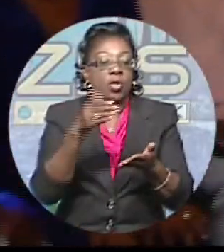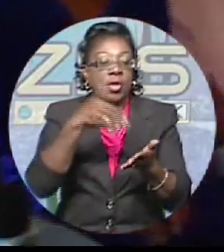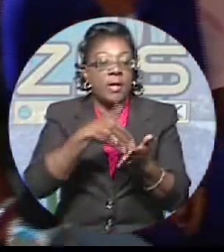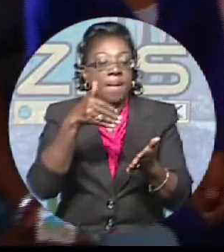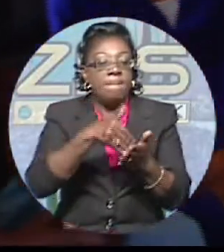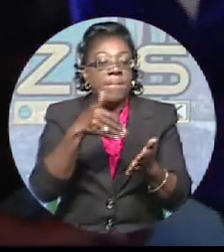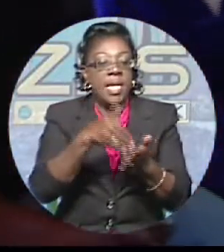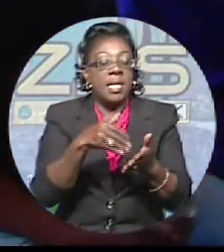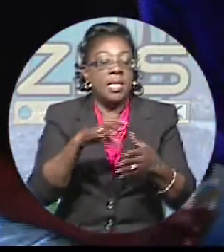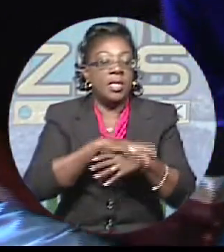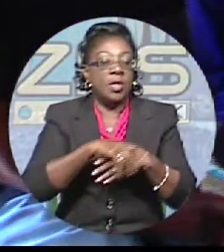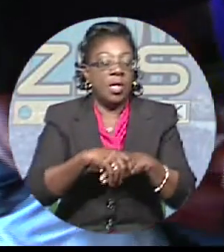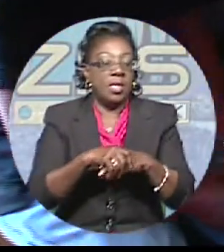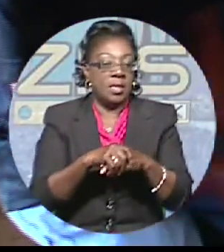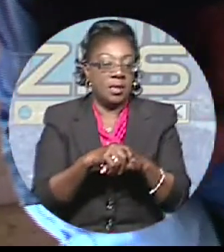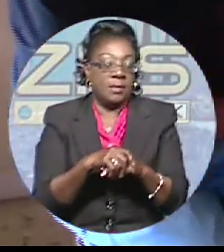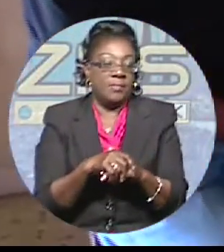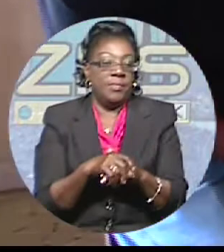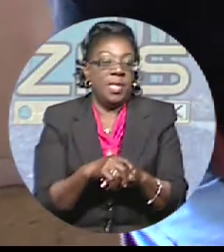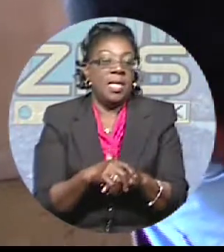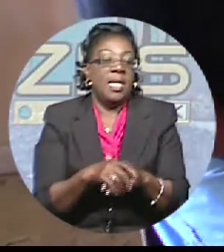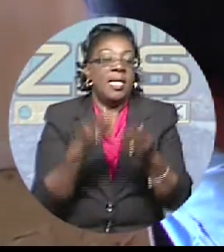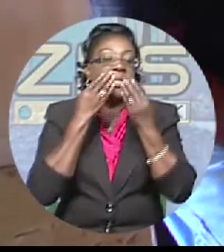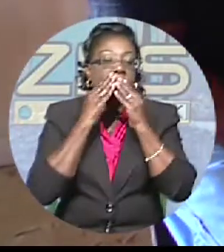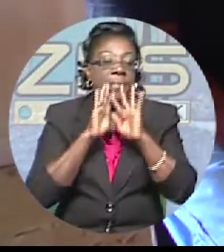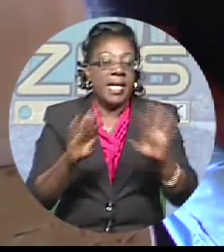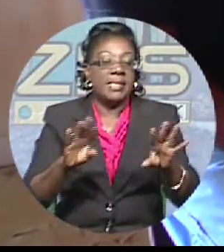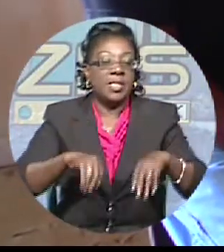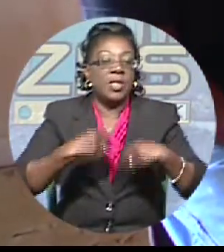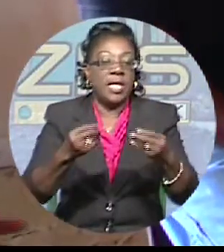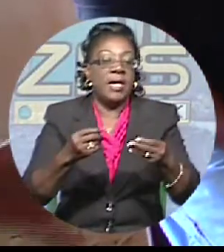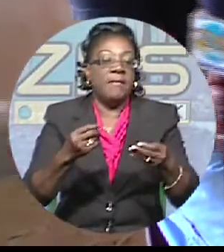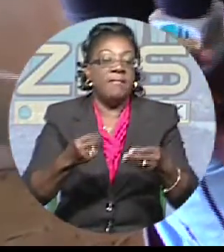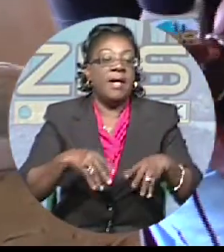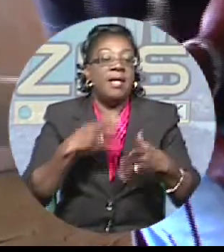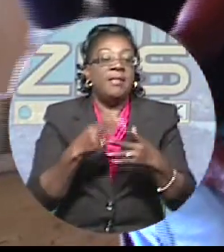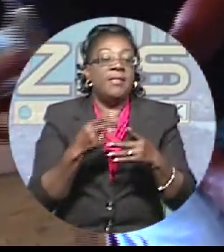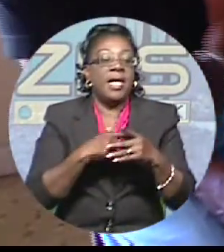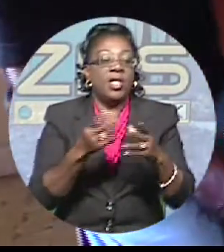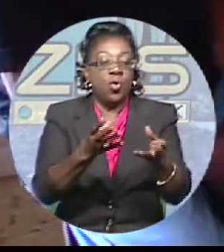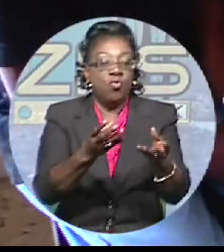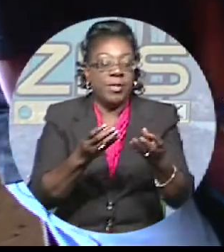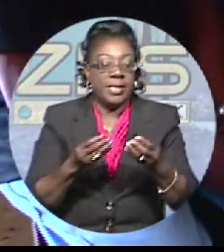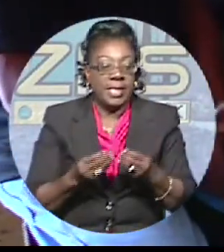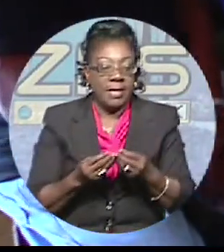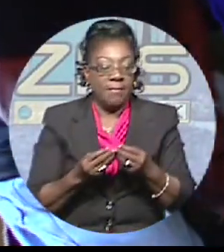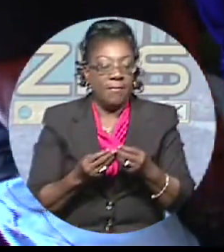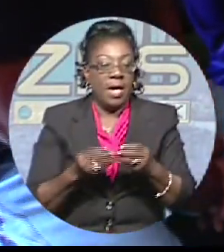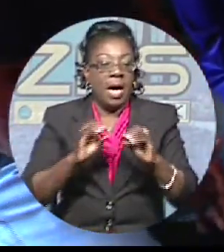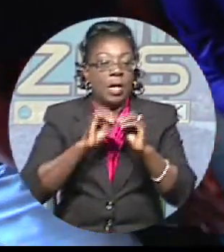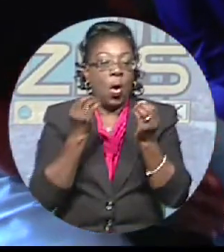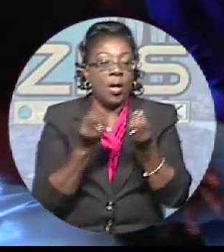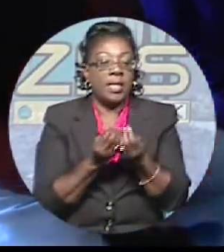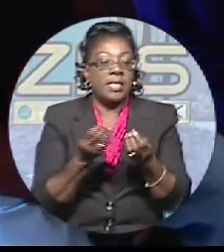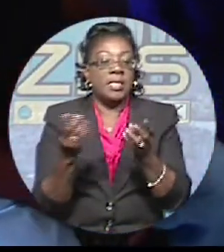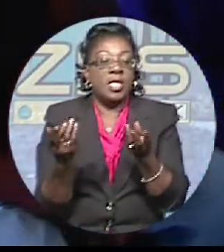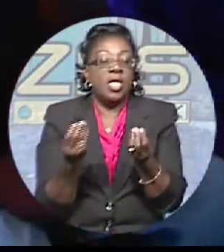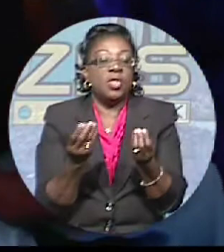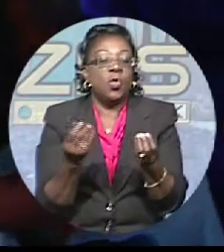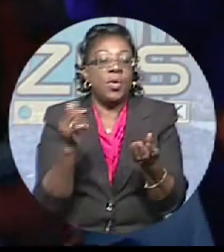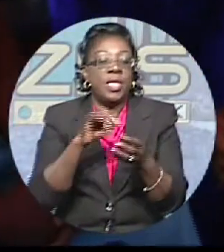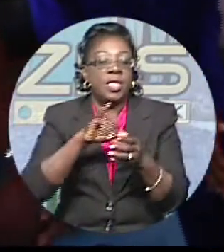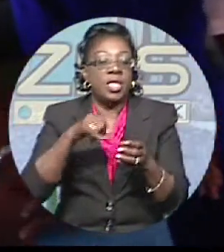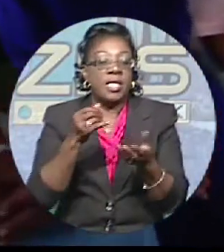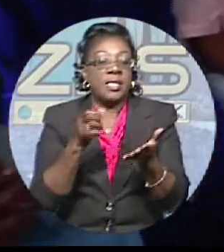saying goes, it is a blessing to give than to receive. And on this Palm Sunday, a local nonprofit organization is doing just that.